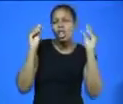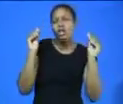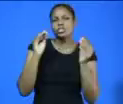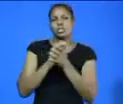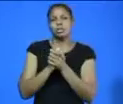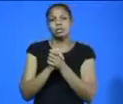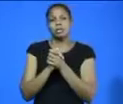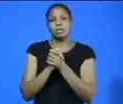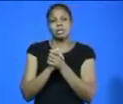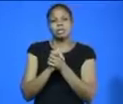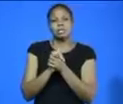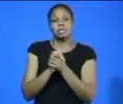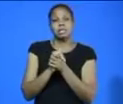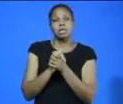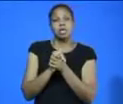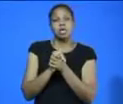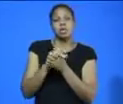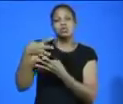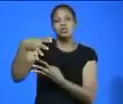the